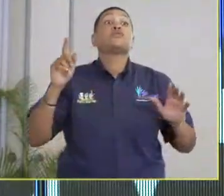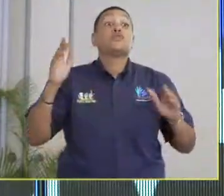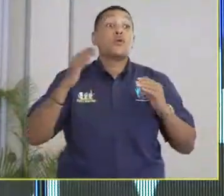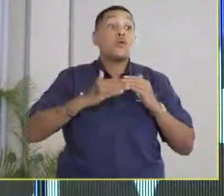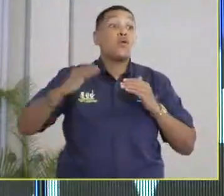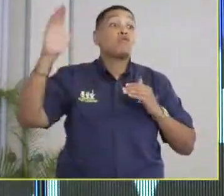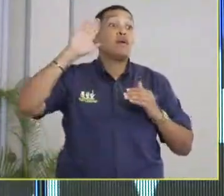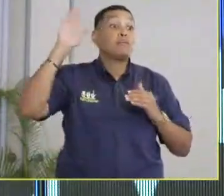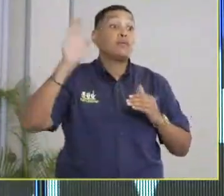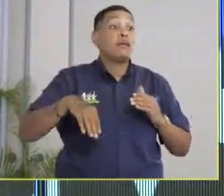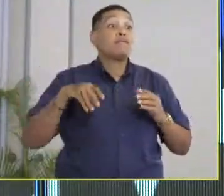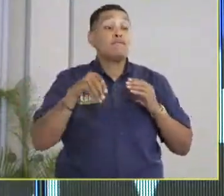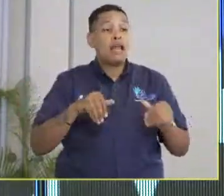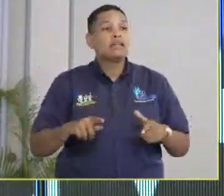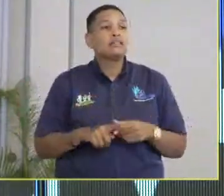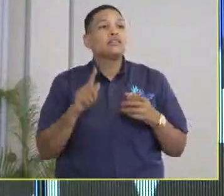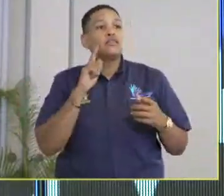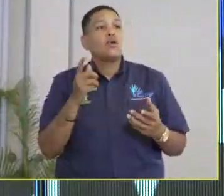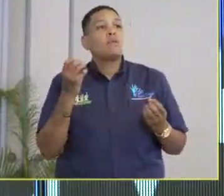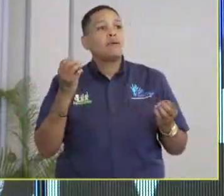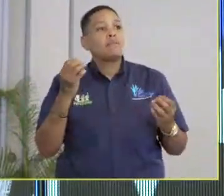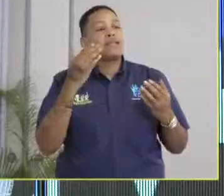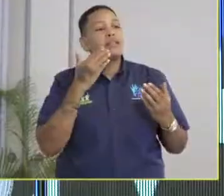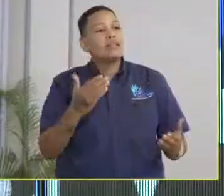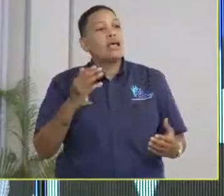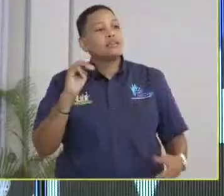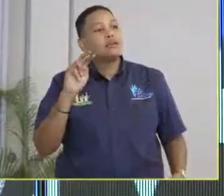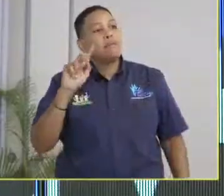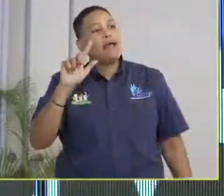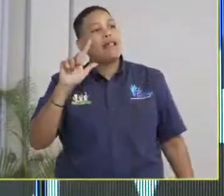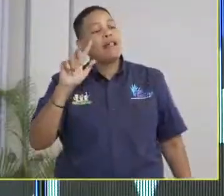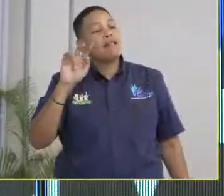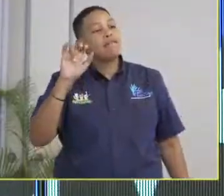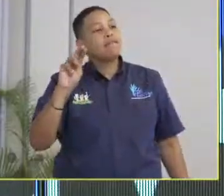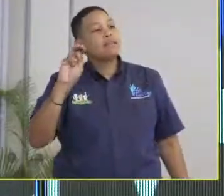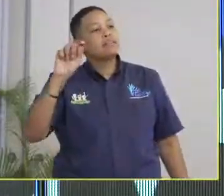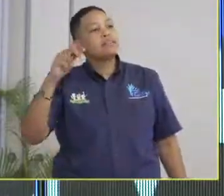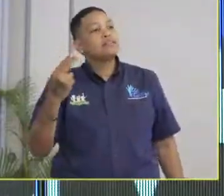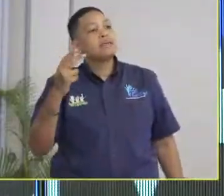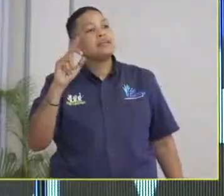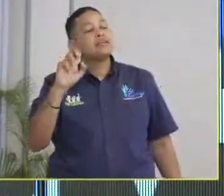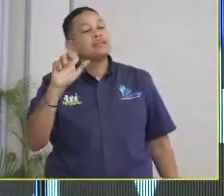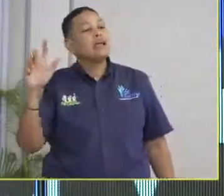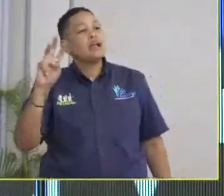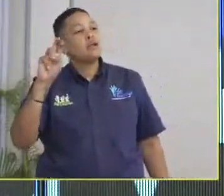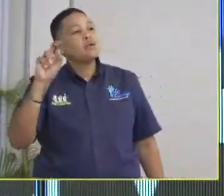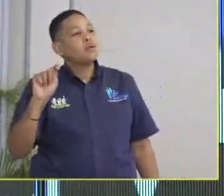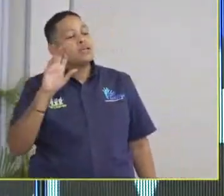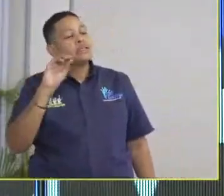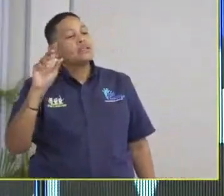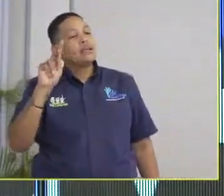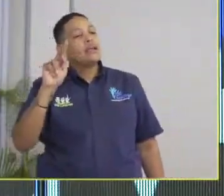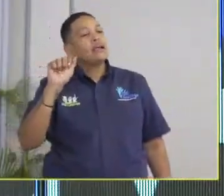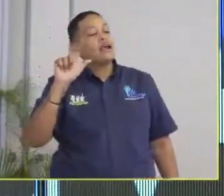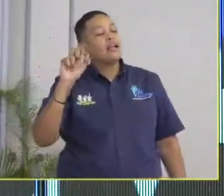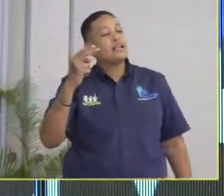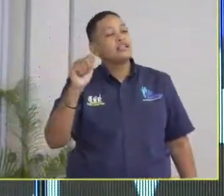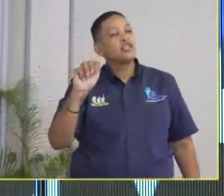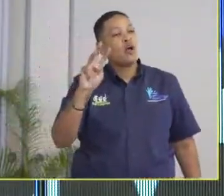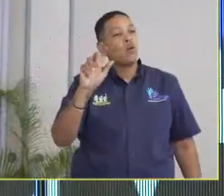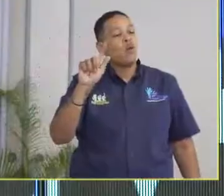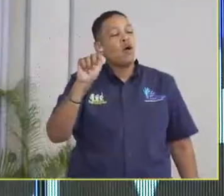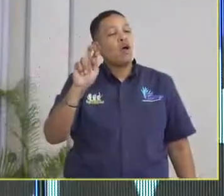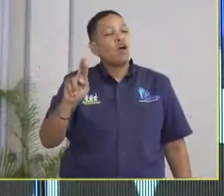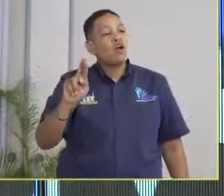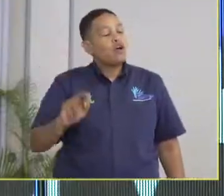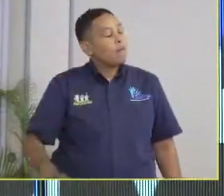beyond financing. So many thanks to Melvin Smith, Delu Wint, and Kalisha Walker.